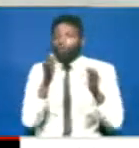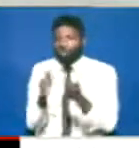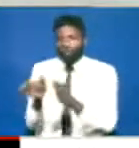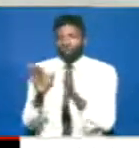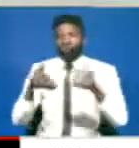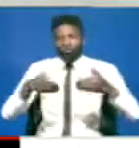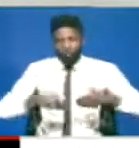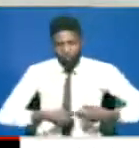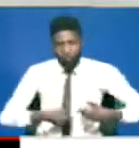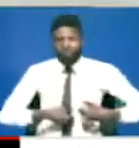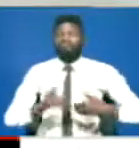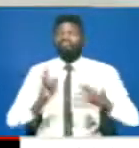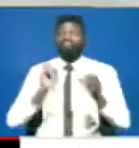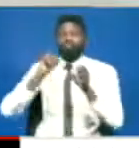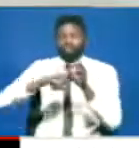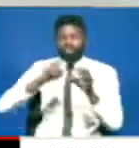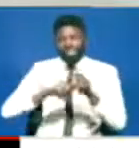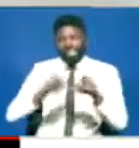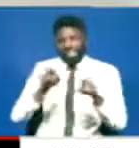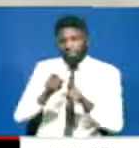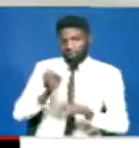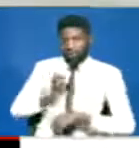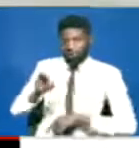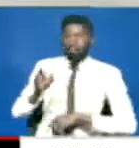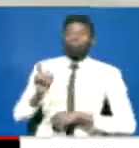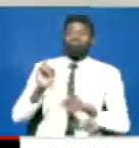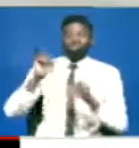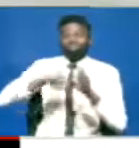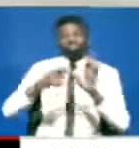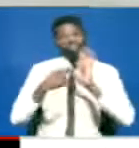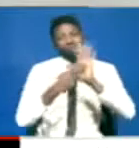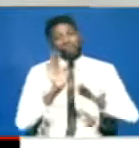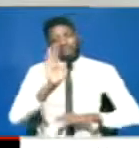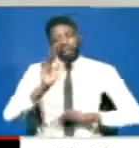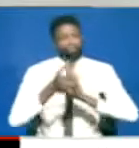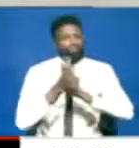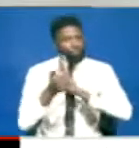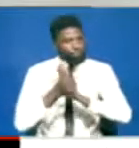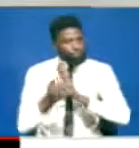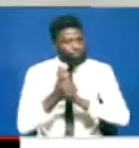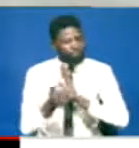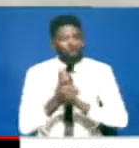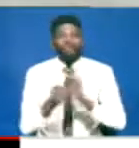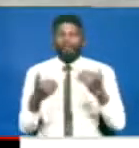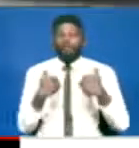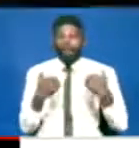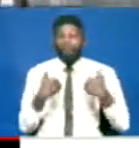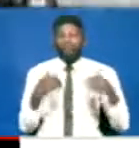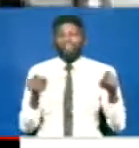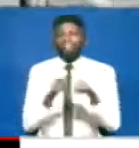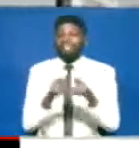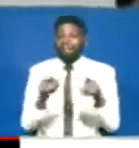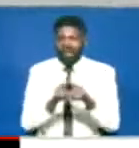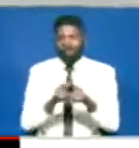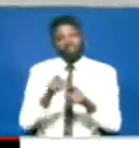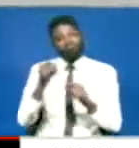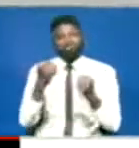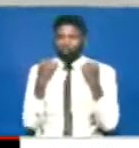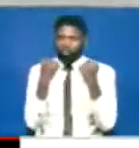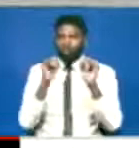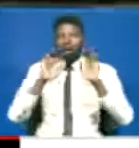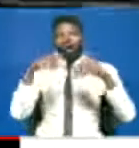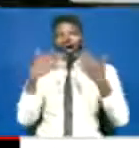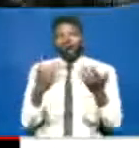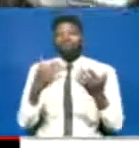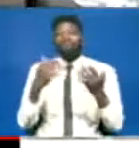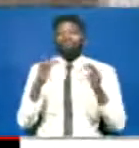young Turks like herself to showcase her brilliance, her bravery and her resilience to the world